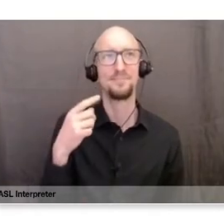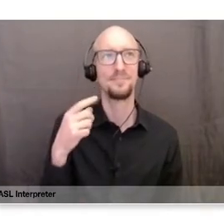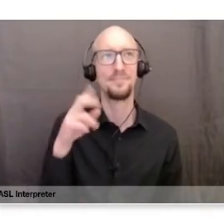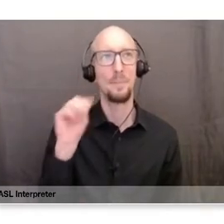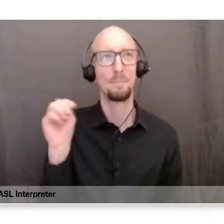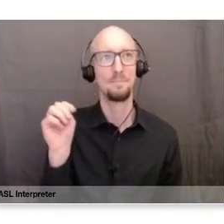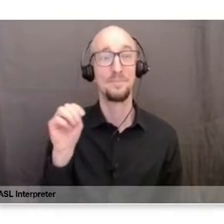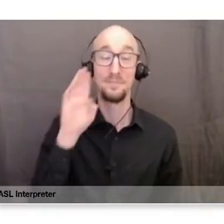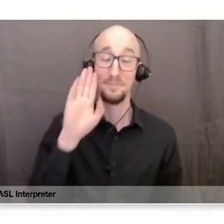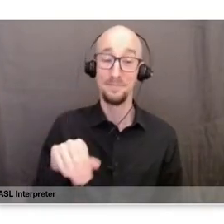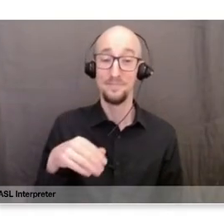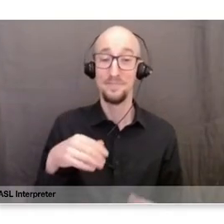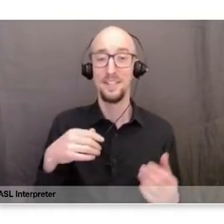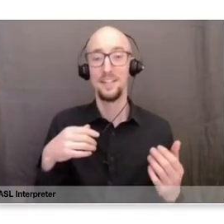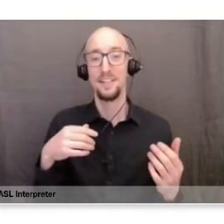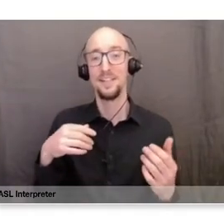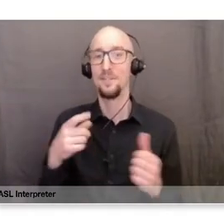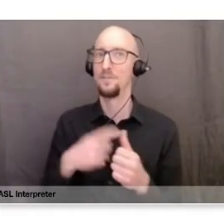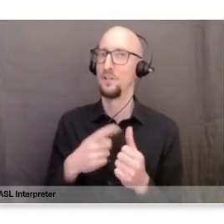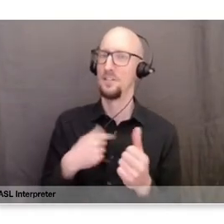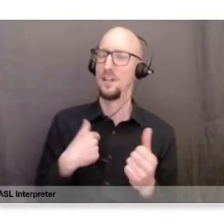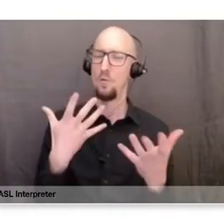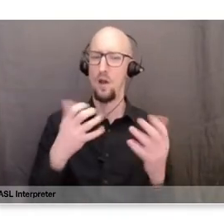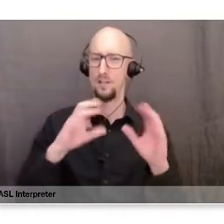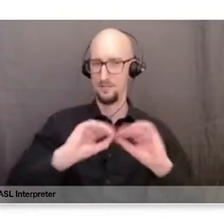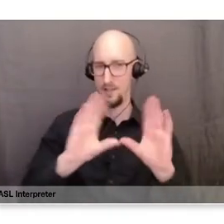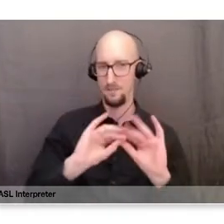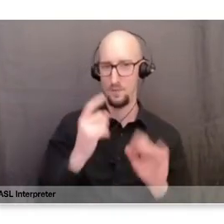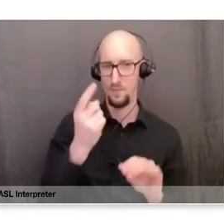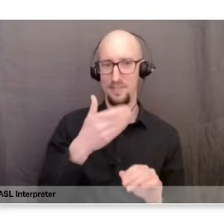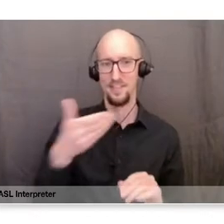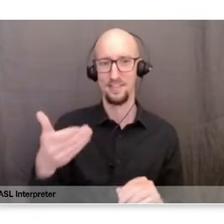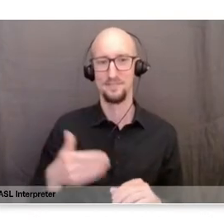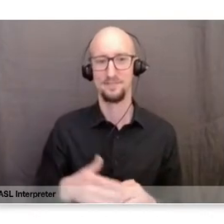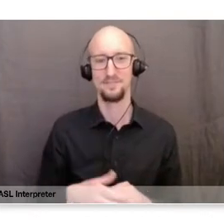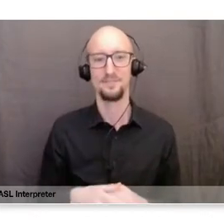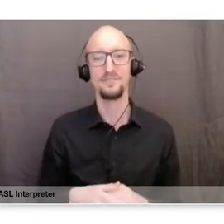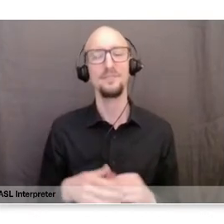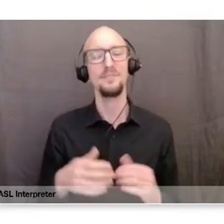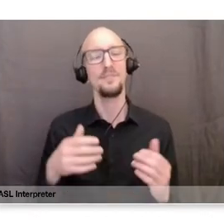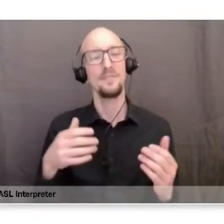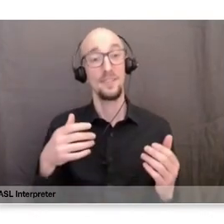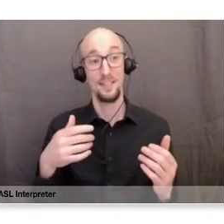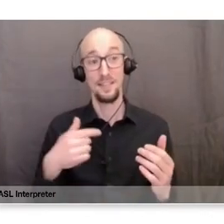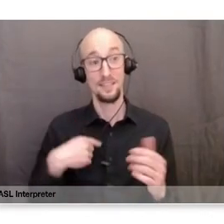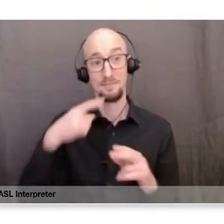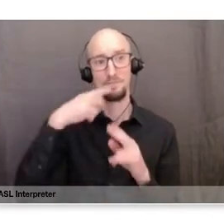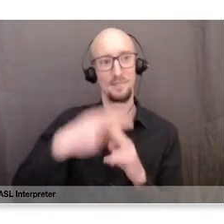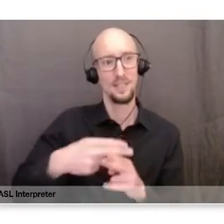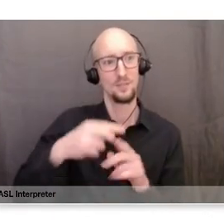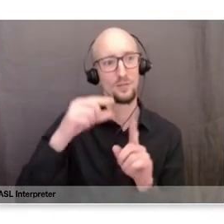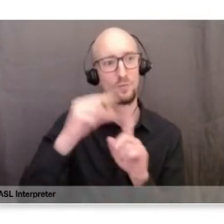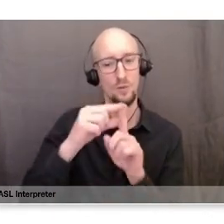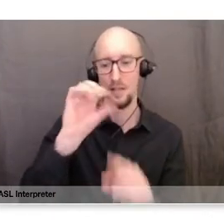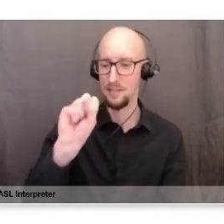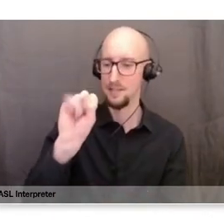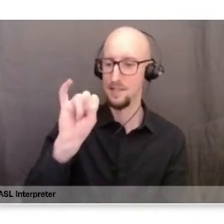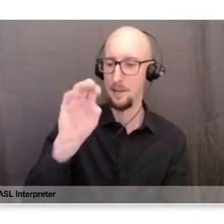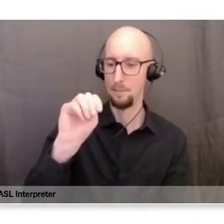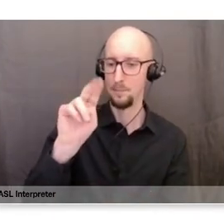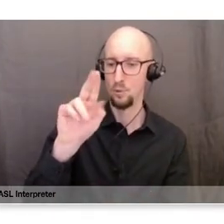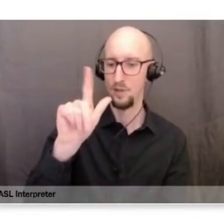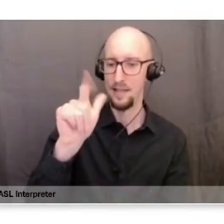I want to first sort of clarify that, when I am talking mm-hmm. about simulations, I am setting